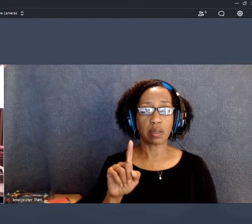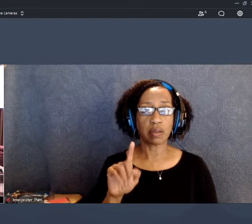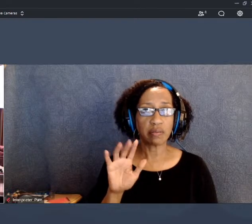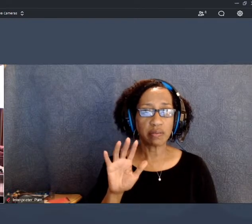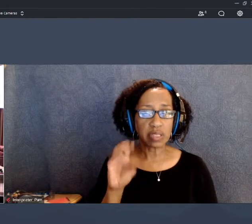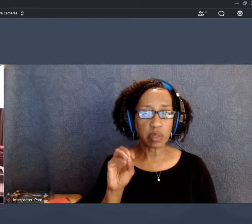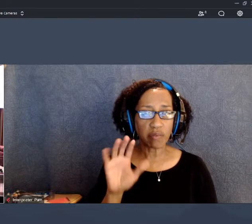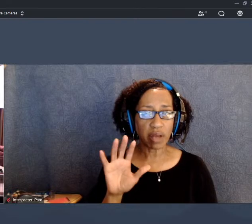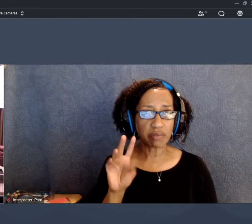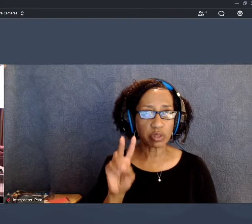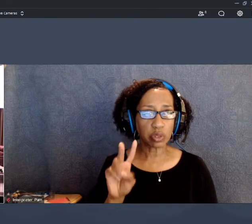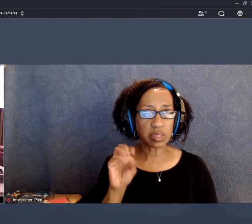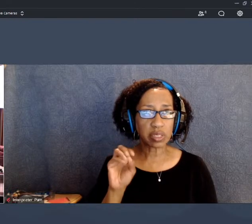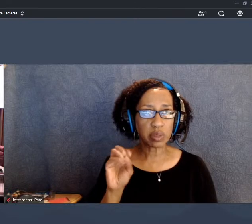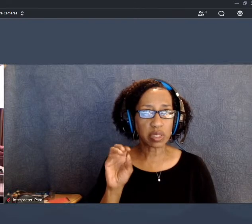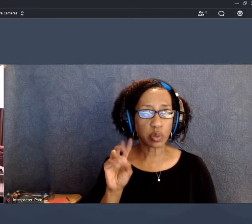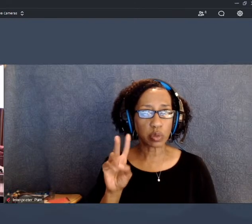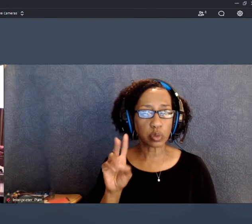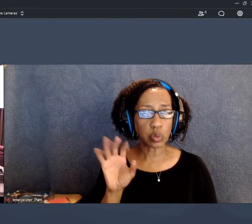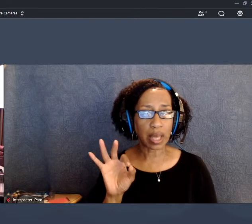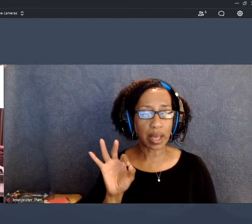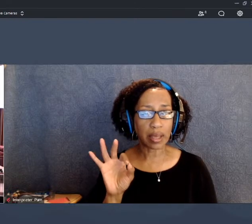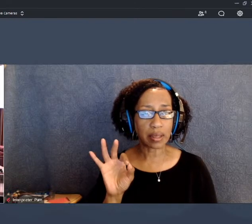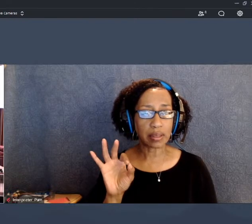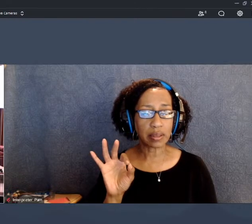016052 00029.